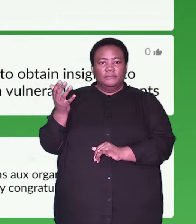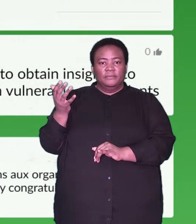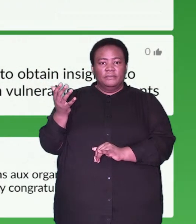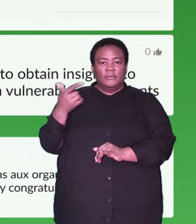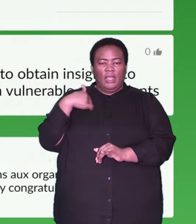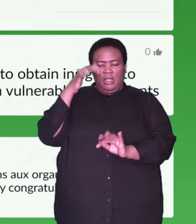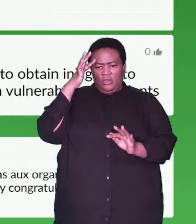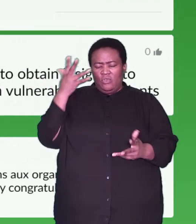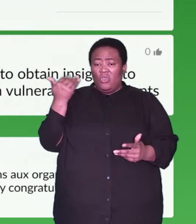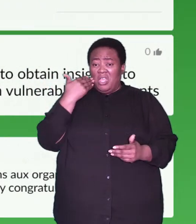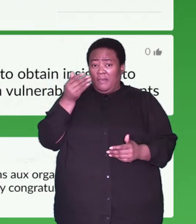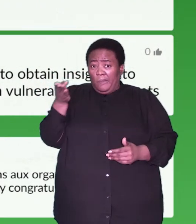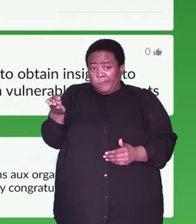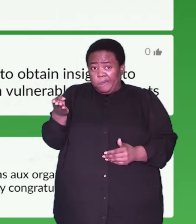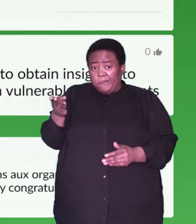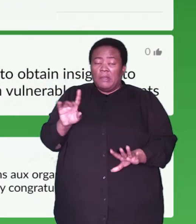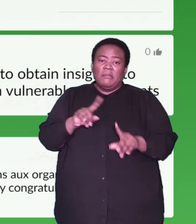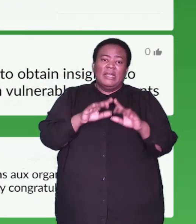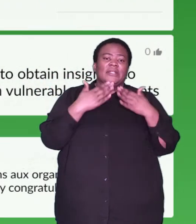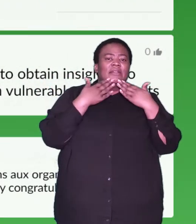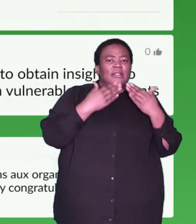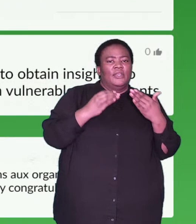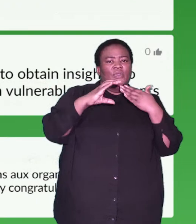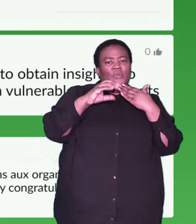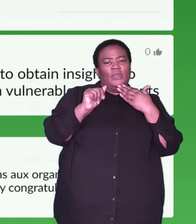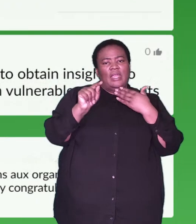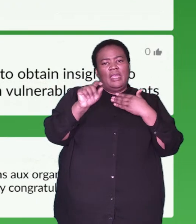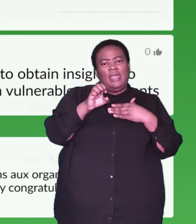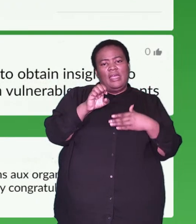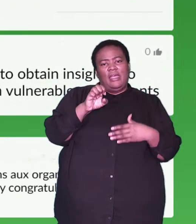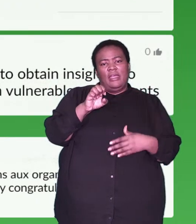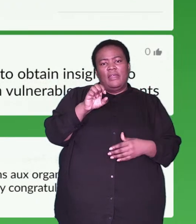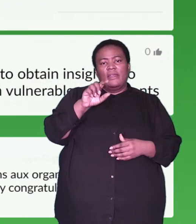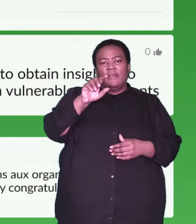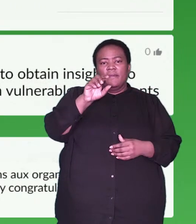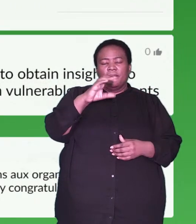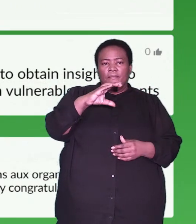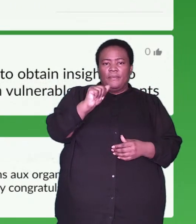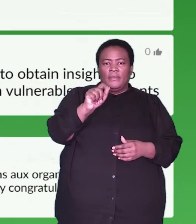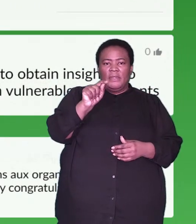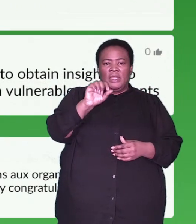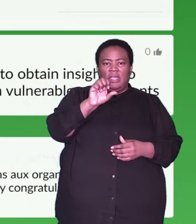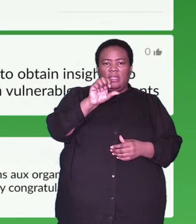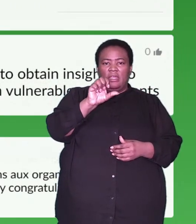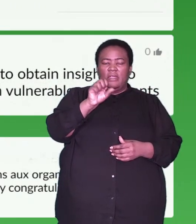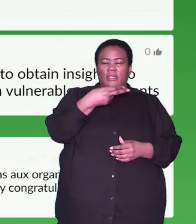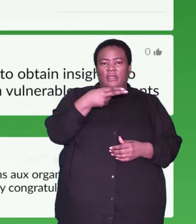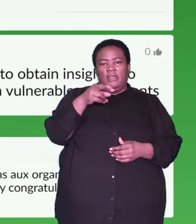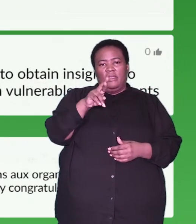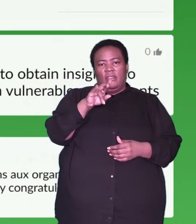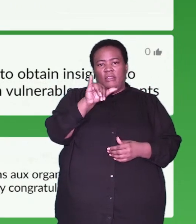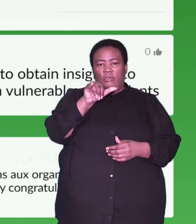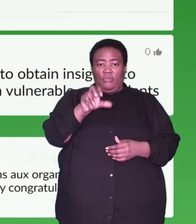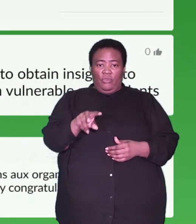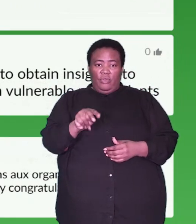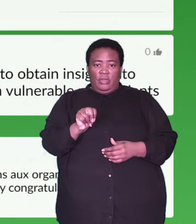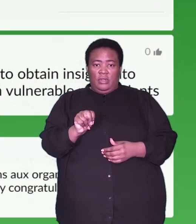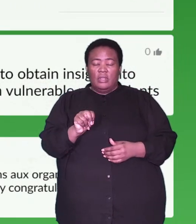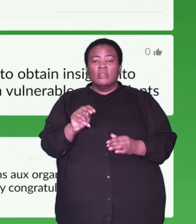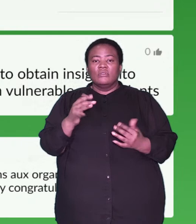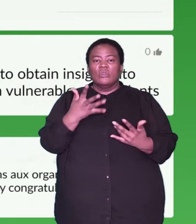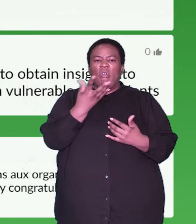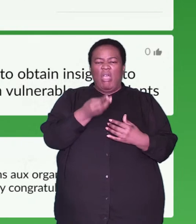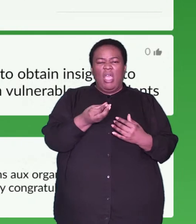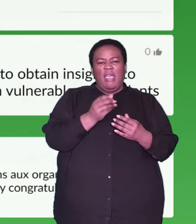don't know if you're online. Thank you very much, Catherine. That was really interesting. It's elicited a number of questions, so we'll deal with